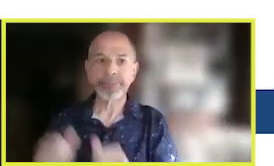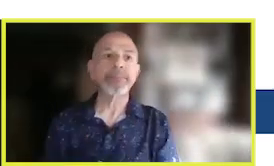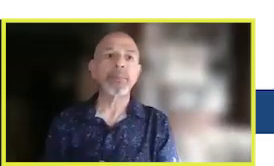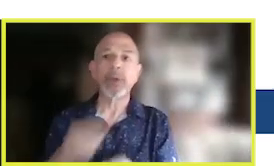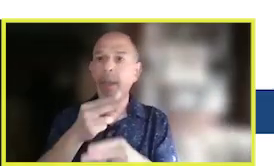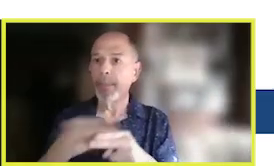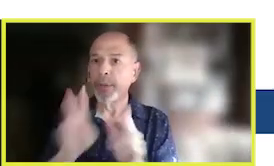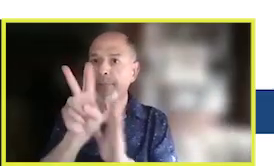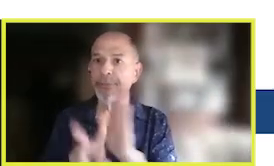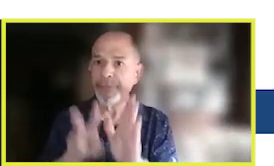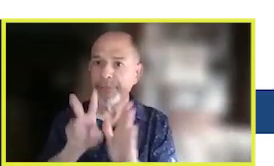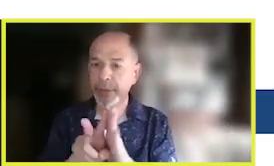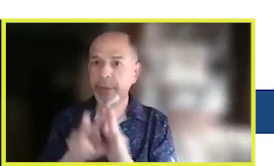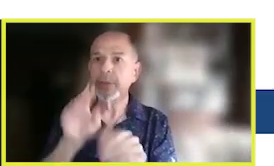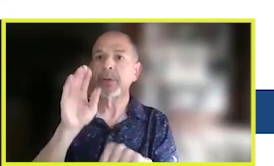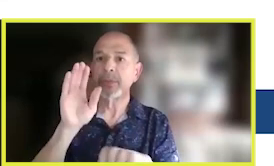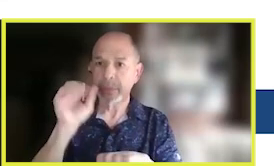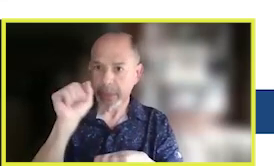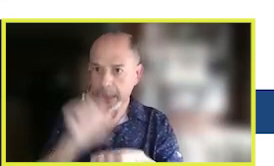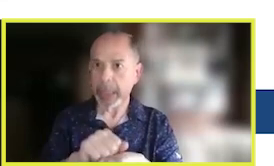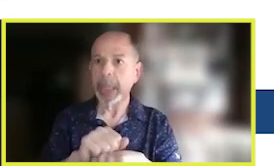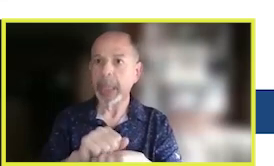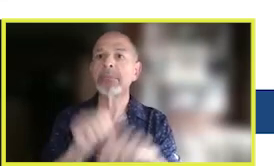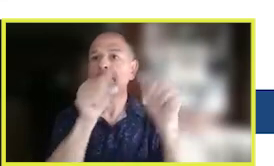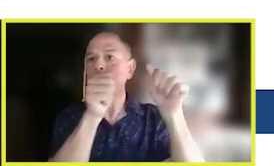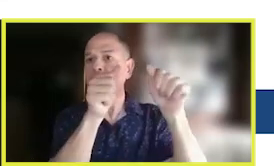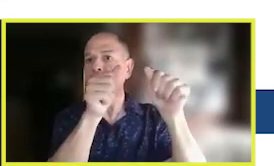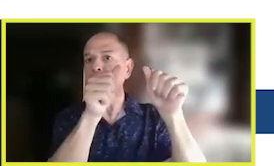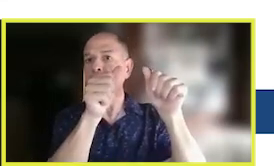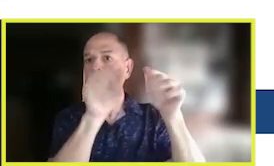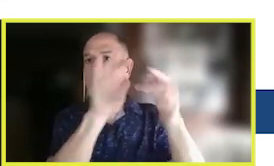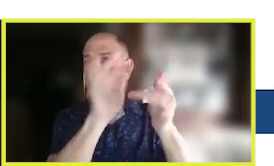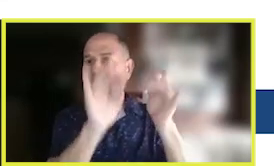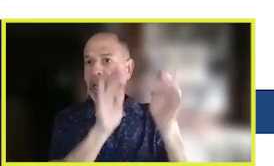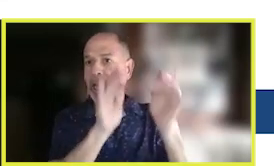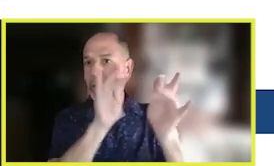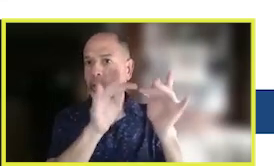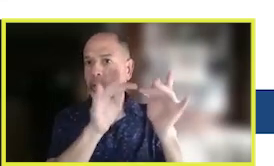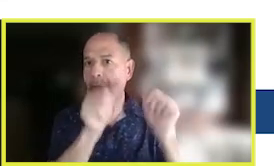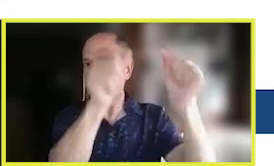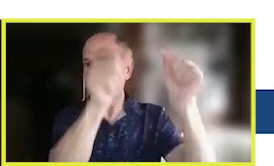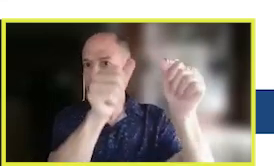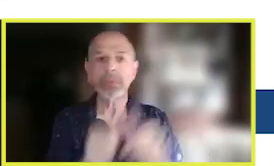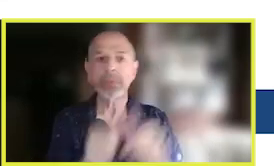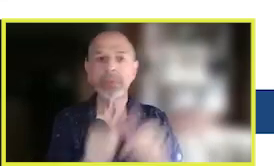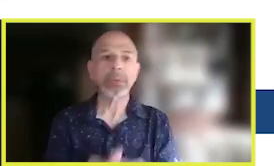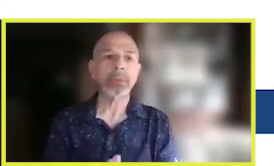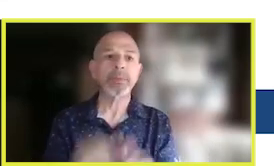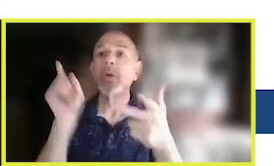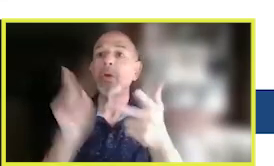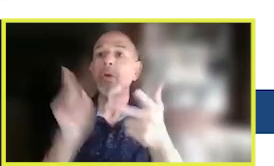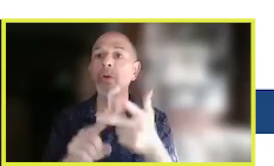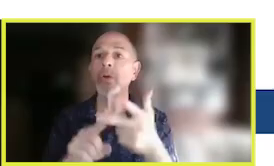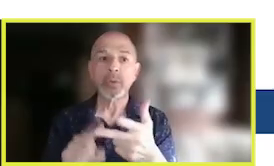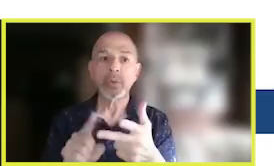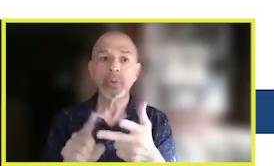media. And we have a job preview video that shows what the job of being a DSP is